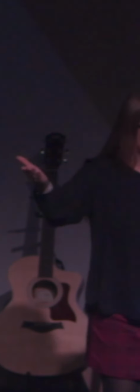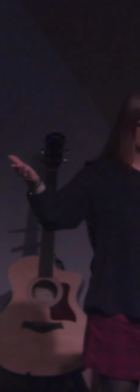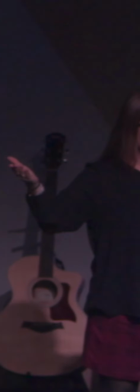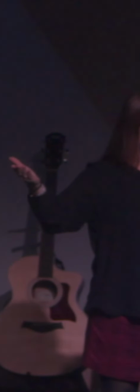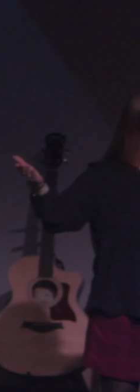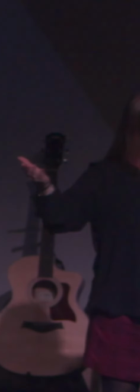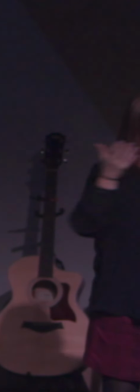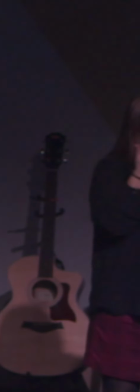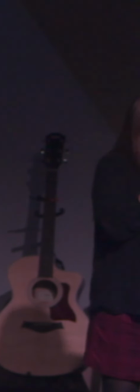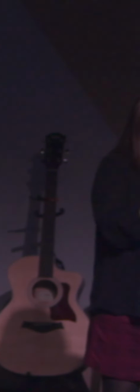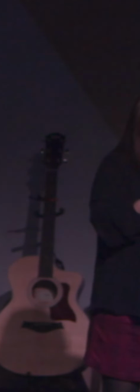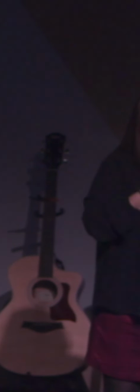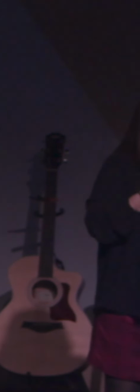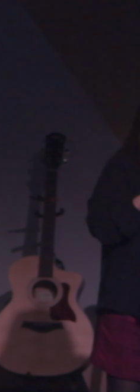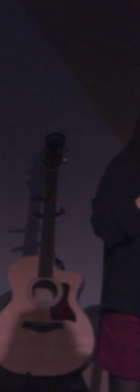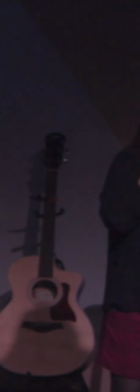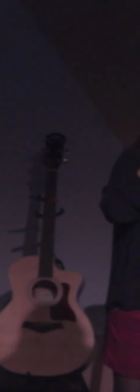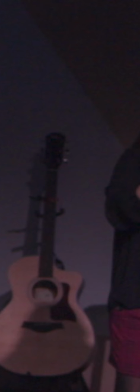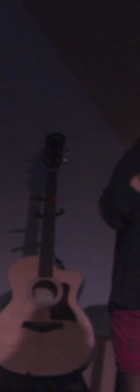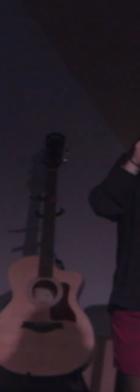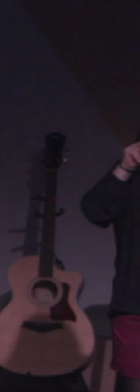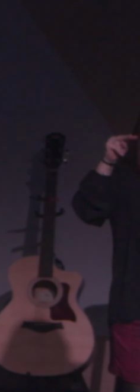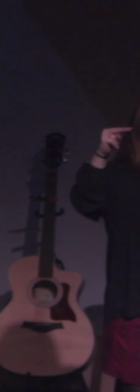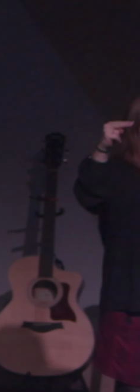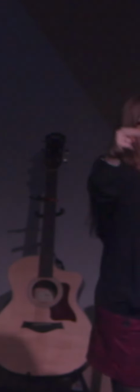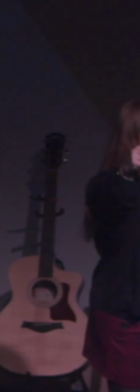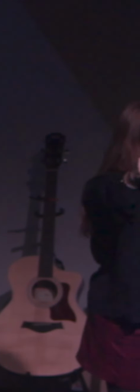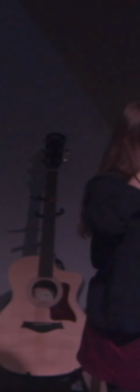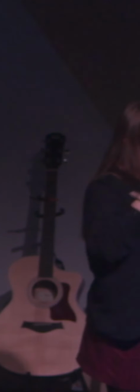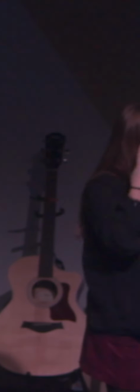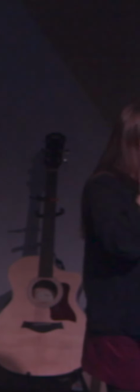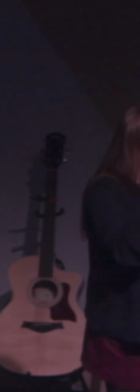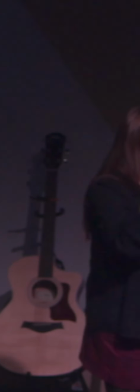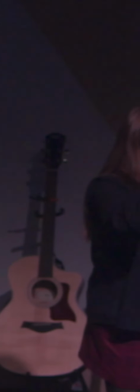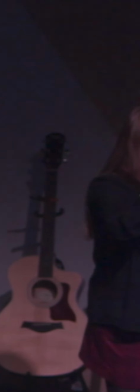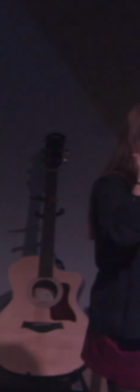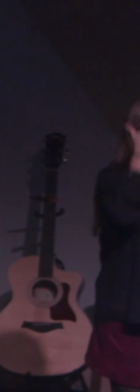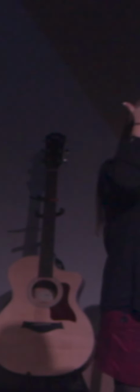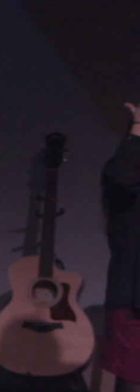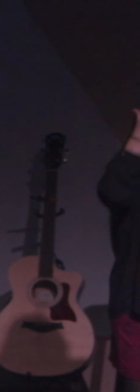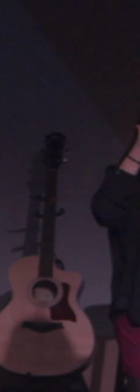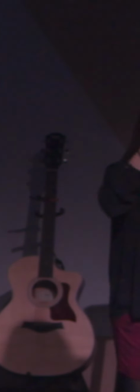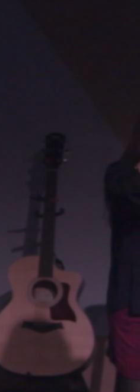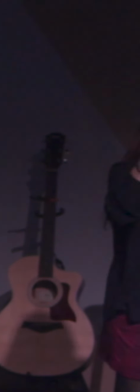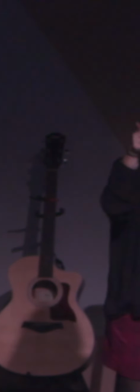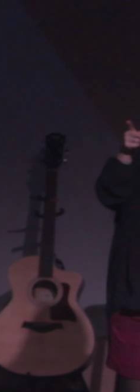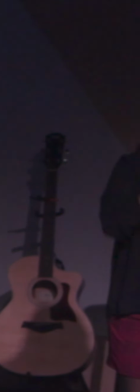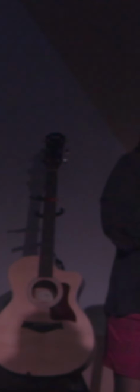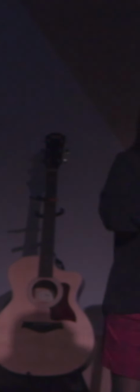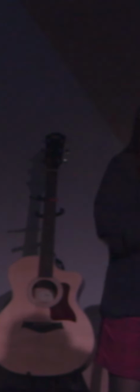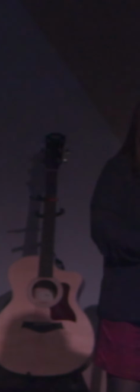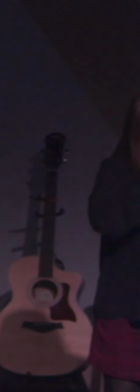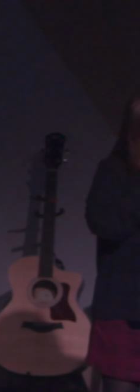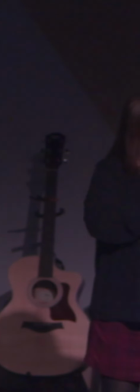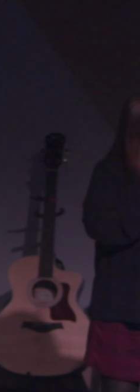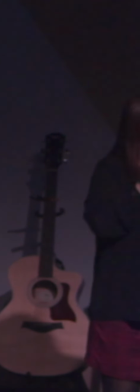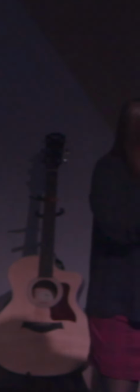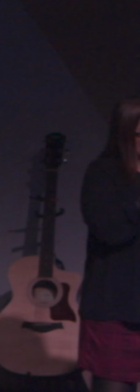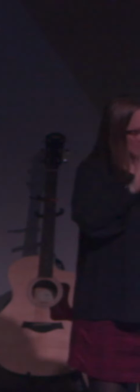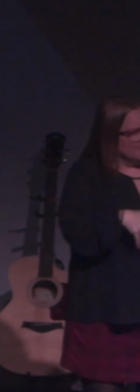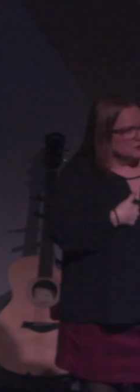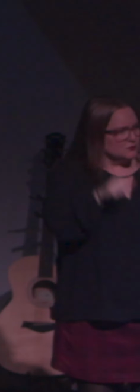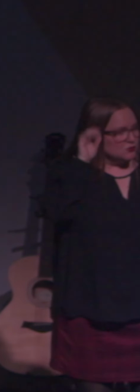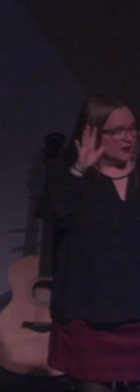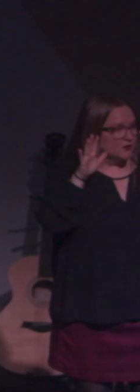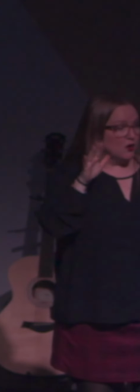you will trust me, I see the other side of this. I know where it's going, but you have to trust me. You have to